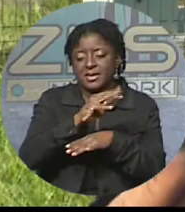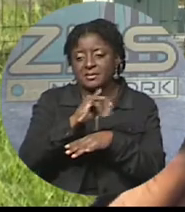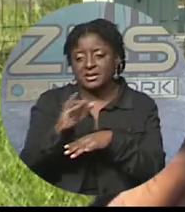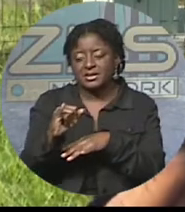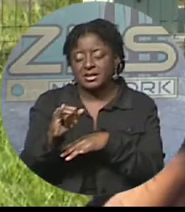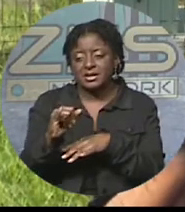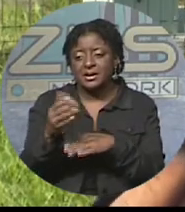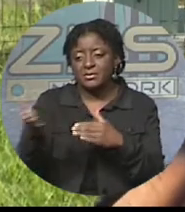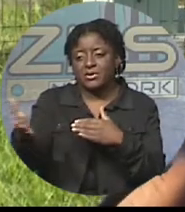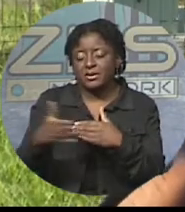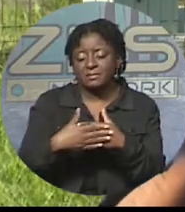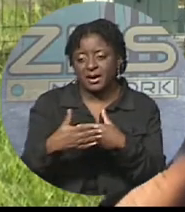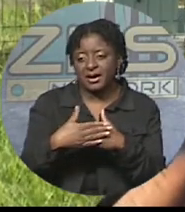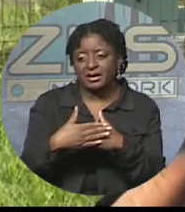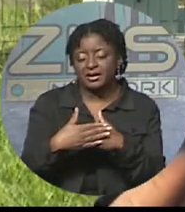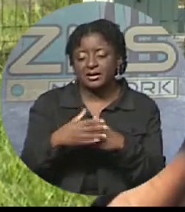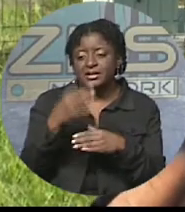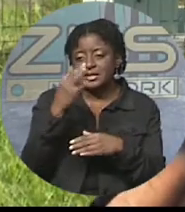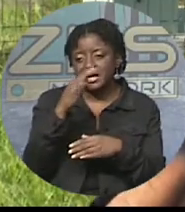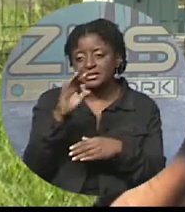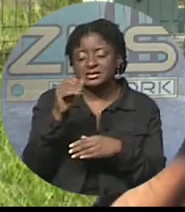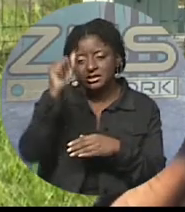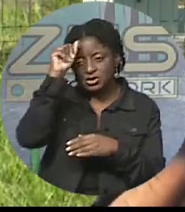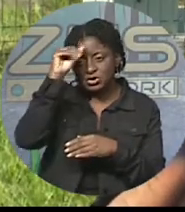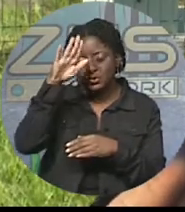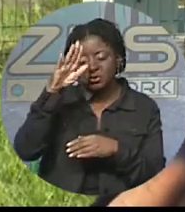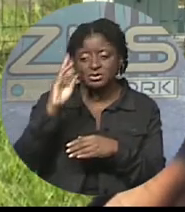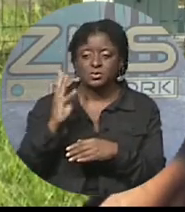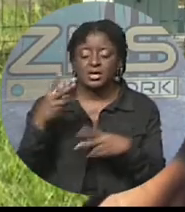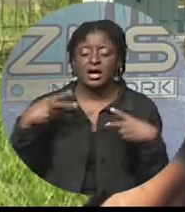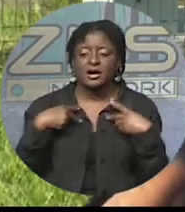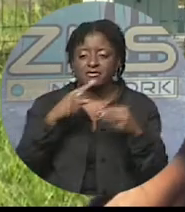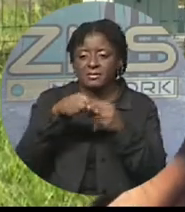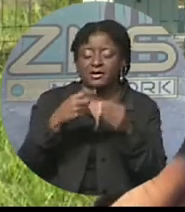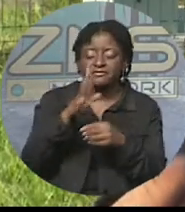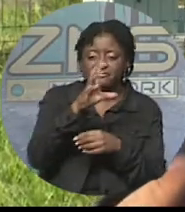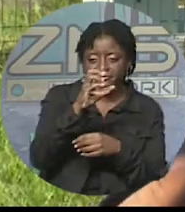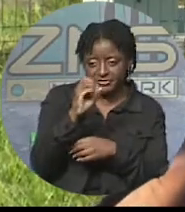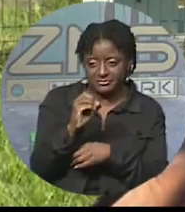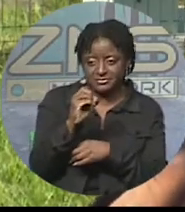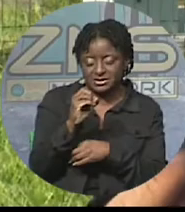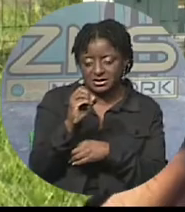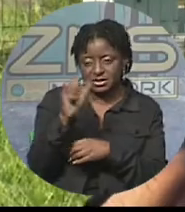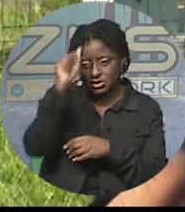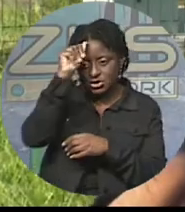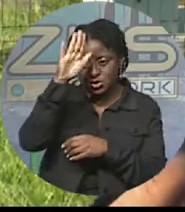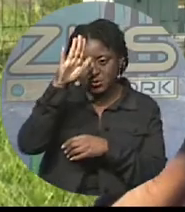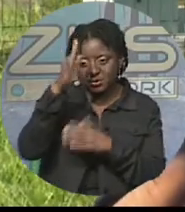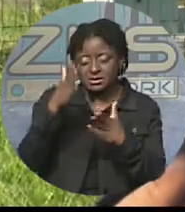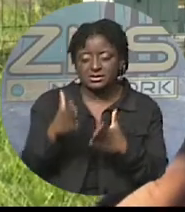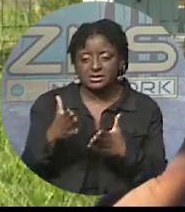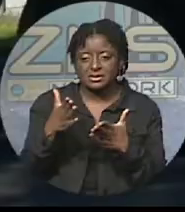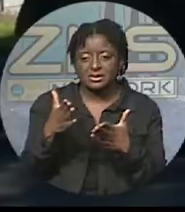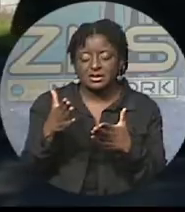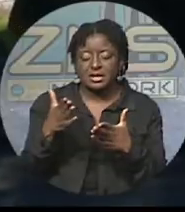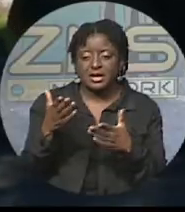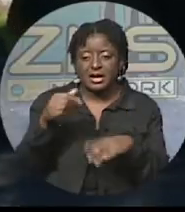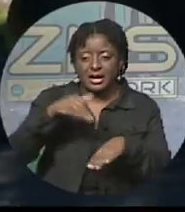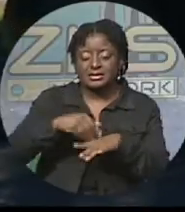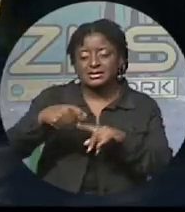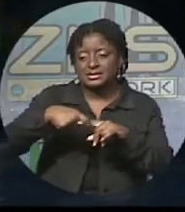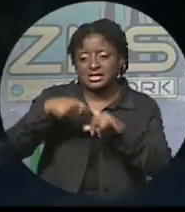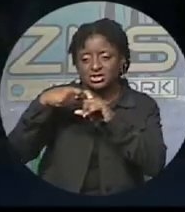about 19 Cubans. So we have about, I believe, roughly about 50 Cubans at the detention center as we speak.